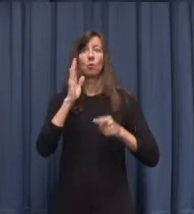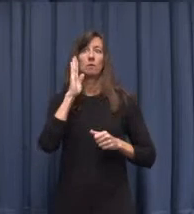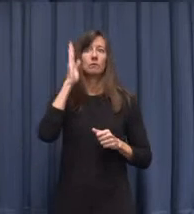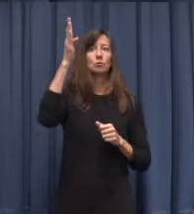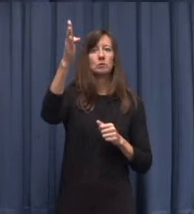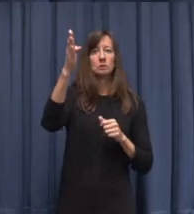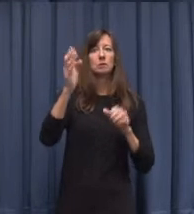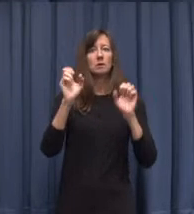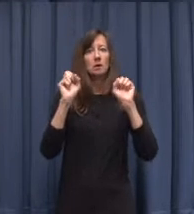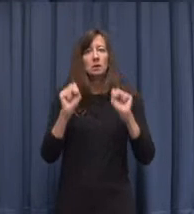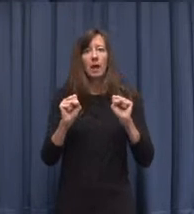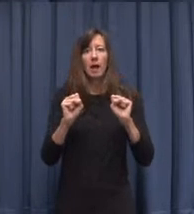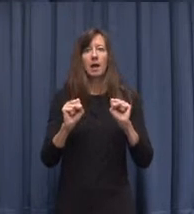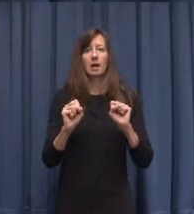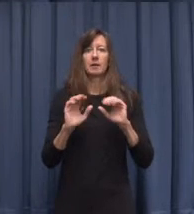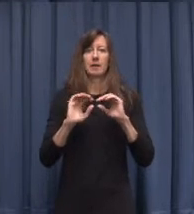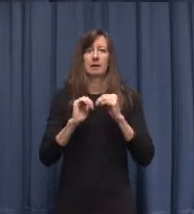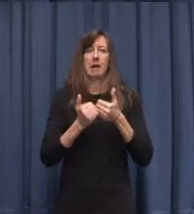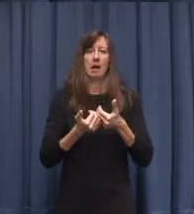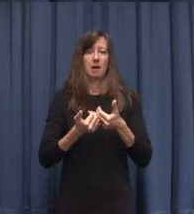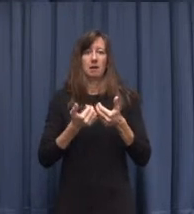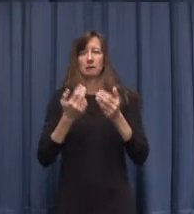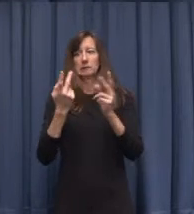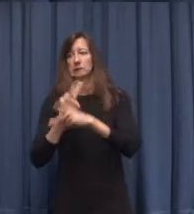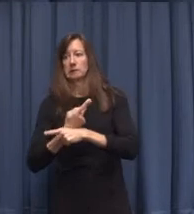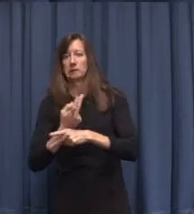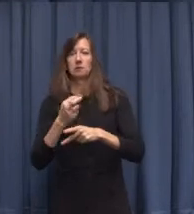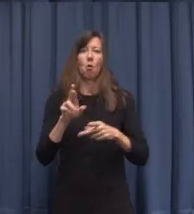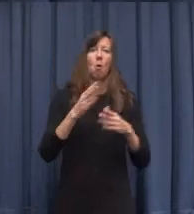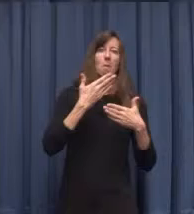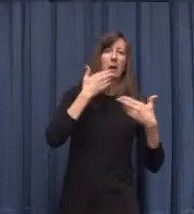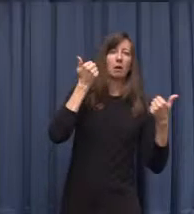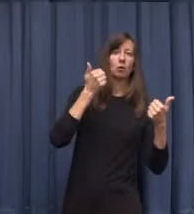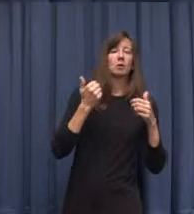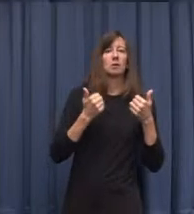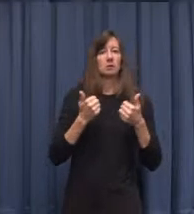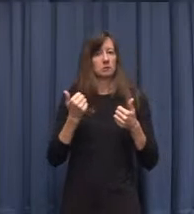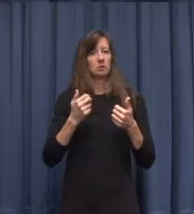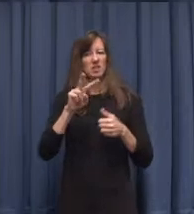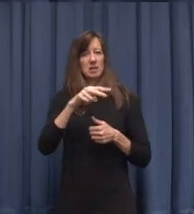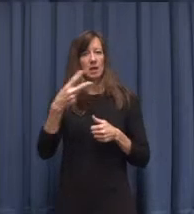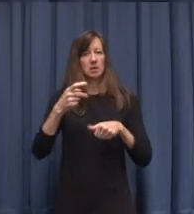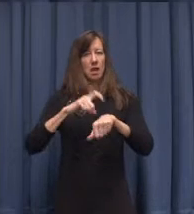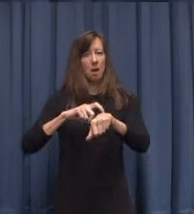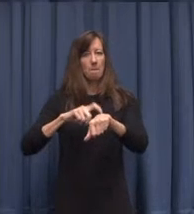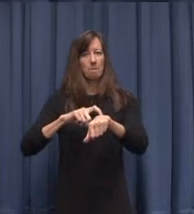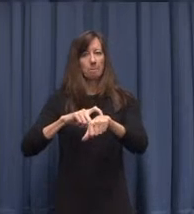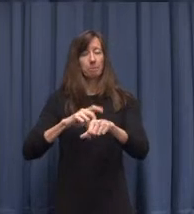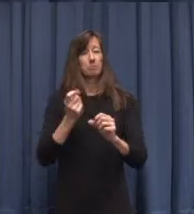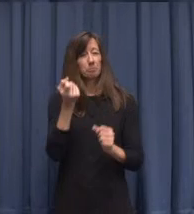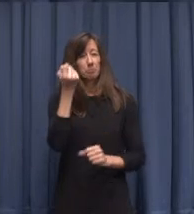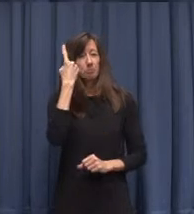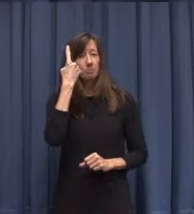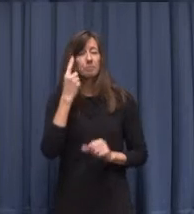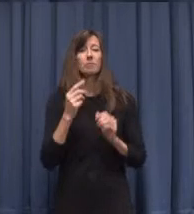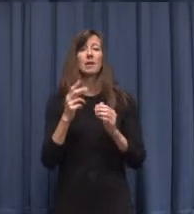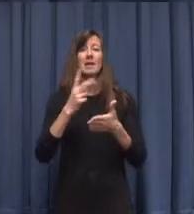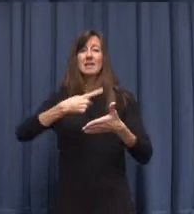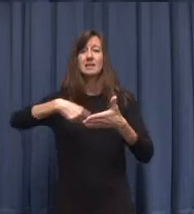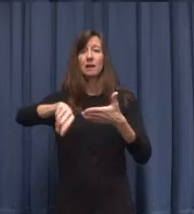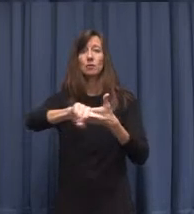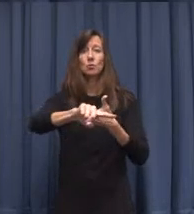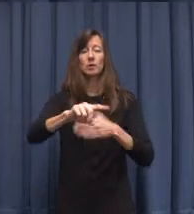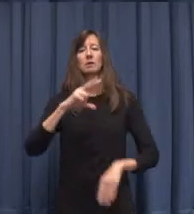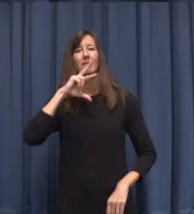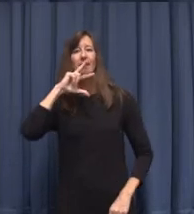wave is, but the window to do that is getting tighter and tighter and tighter, and with Thanksgiving coming next week, the